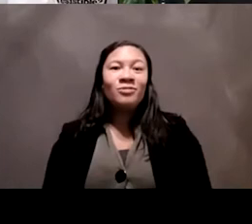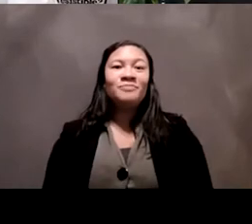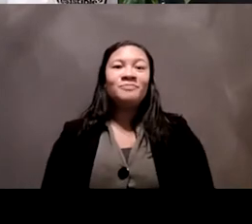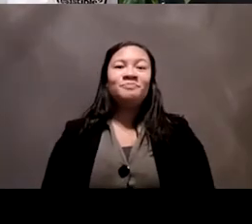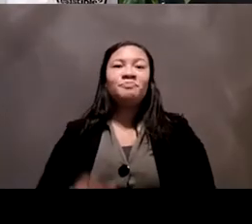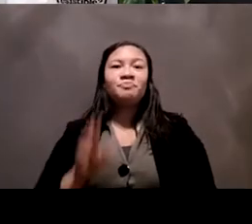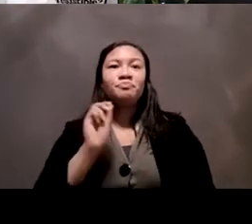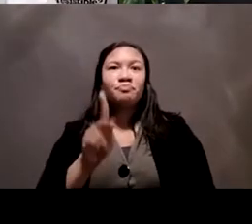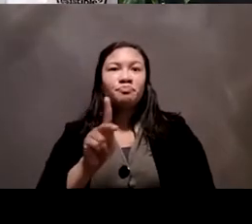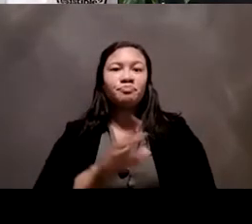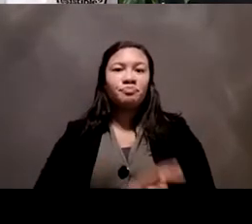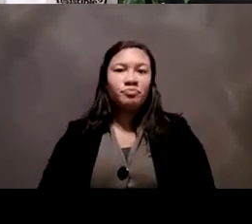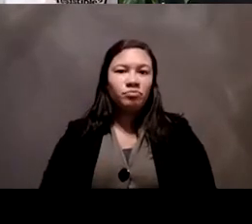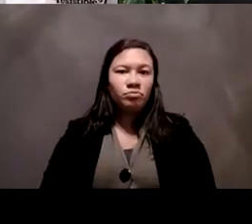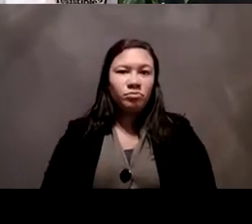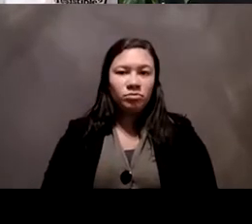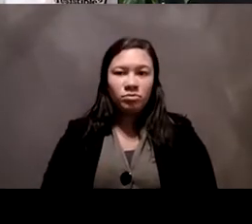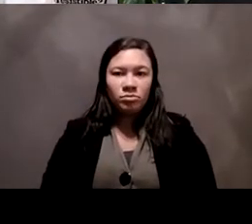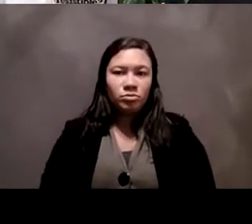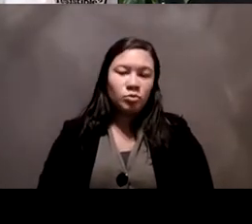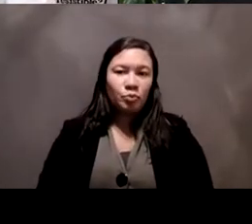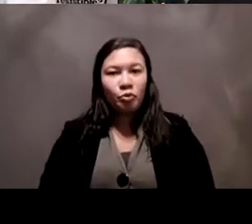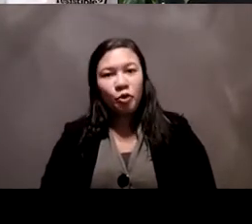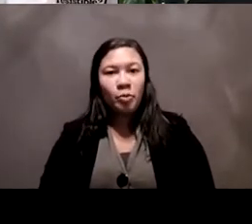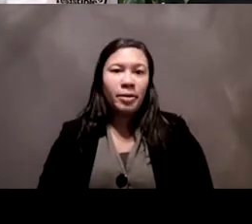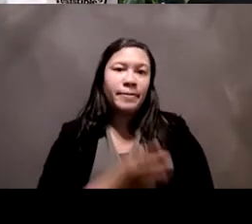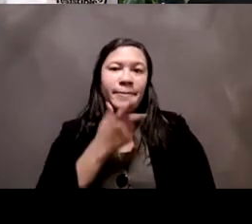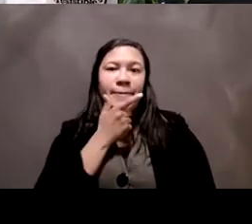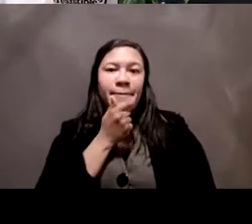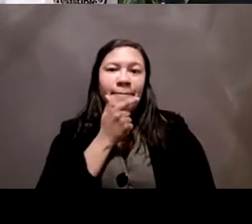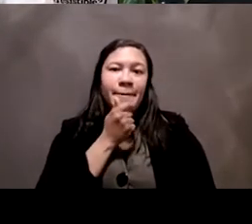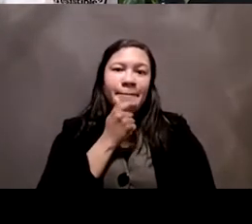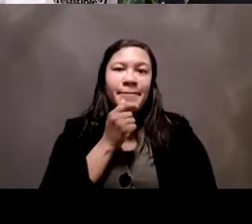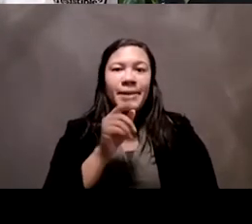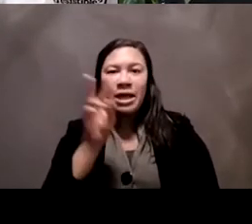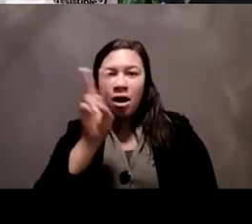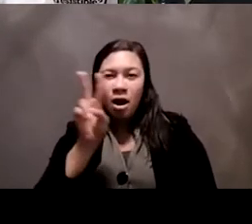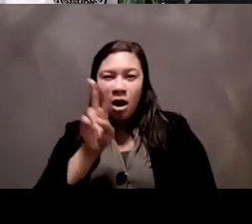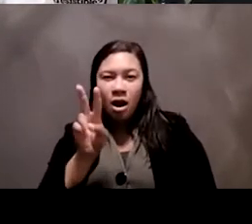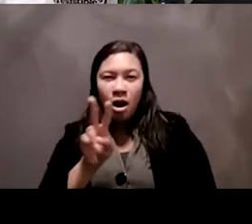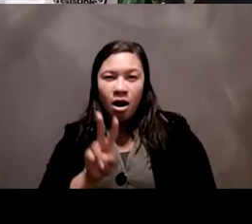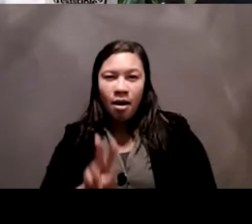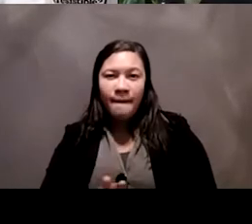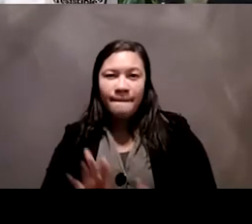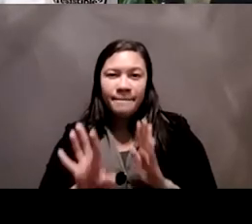Okay. Boop, boop, boop, boop, boop, boop, boop, boop, boop.